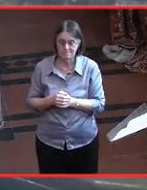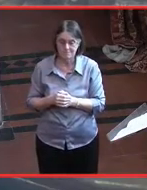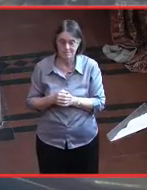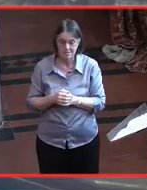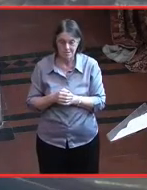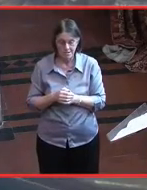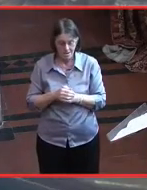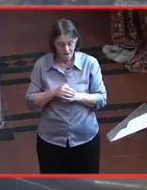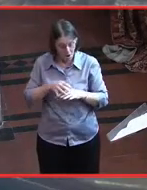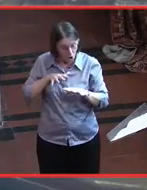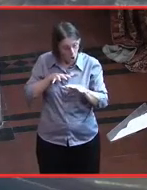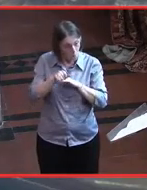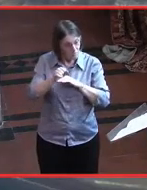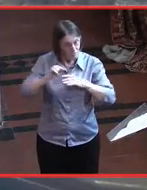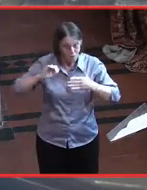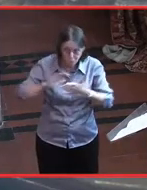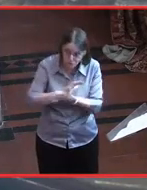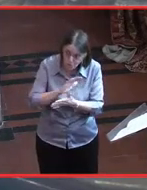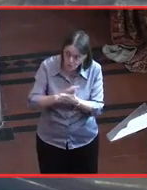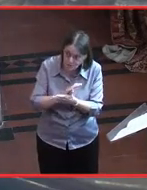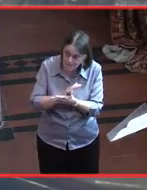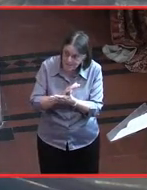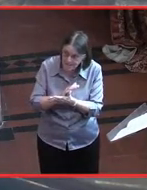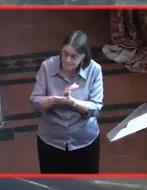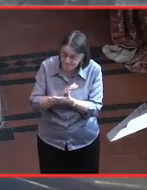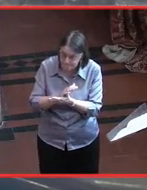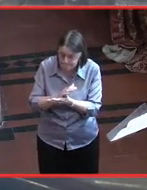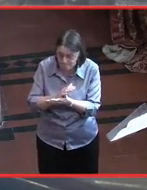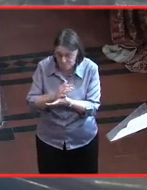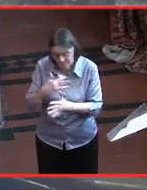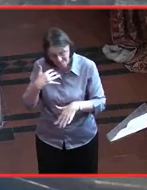hope. Be patient in suffering.